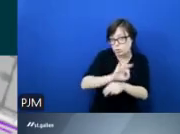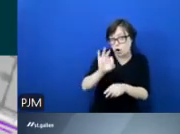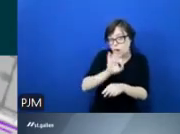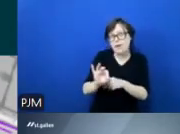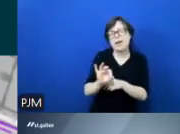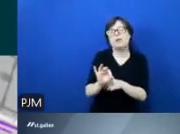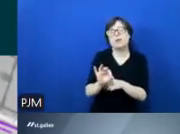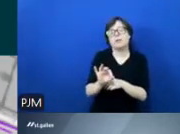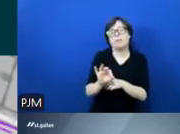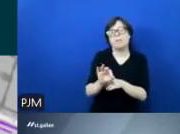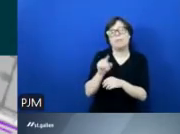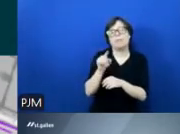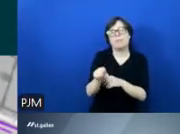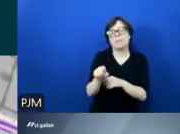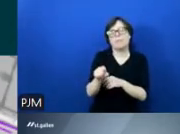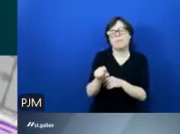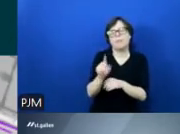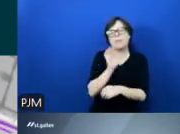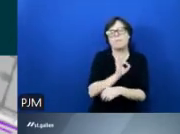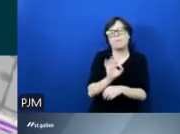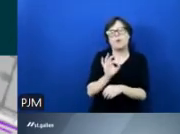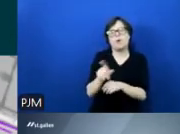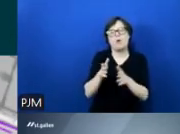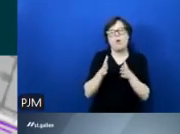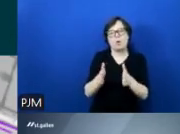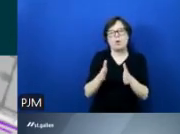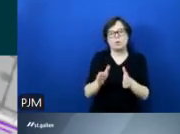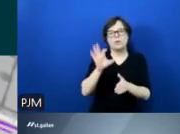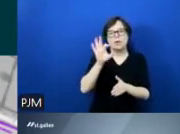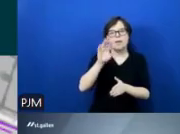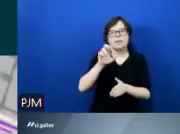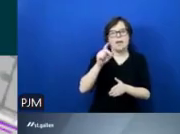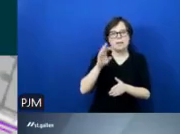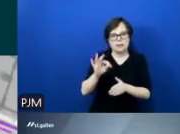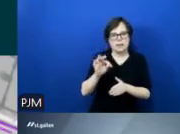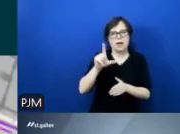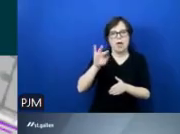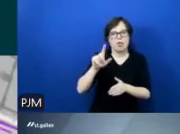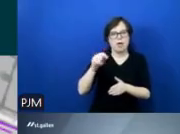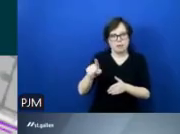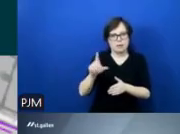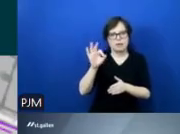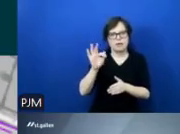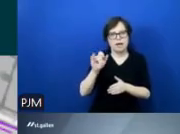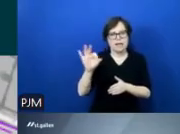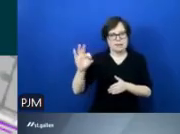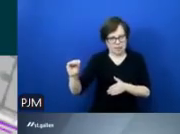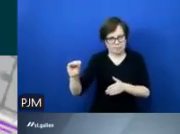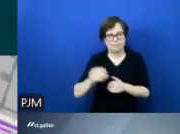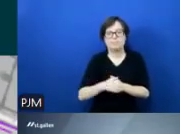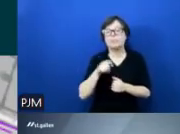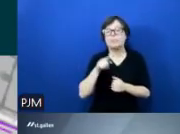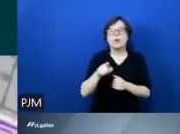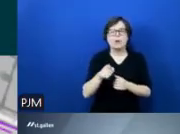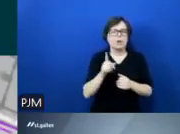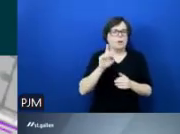implies. One of the examples is the project of St. Leonardstrasse. It